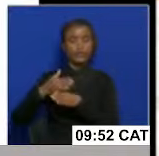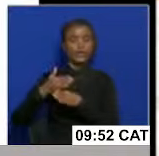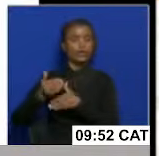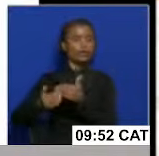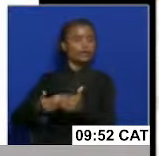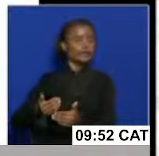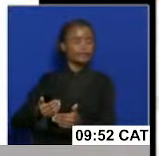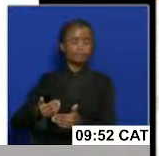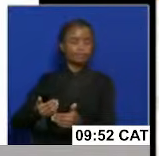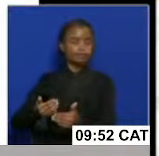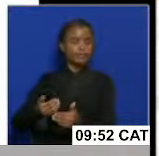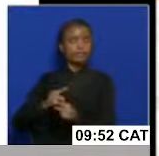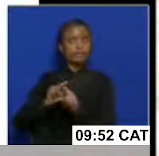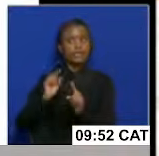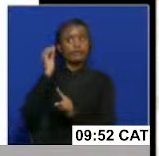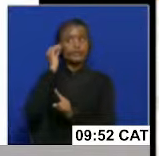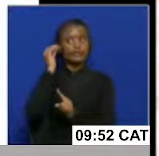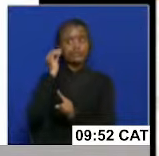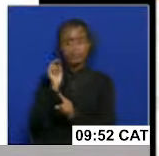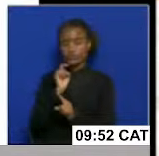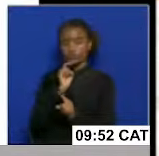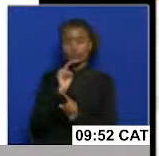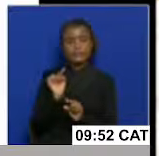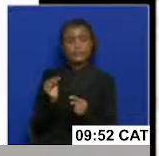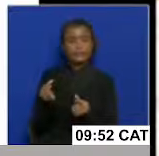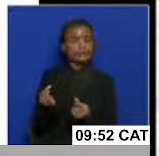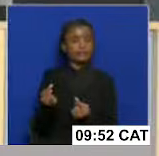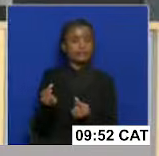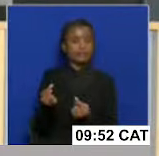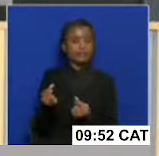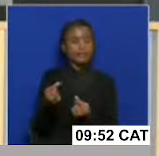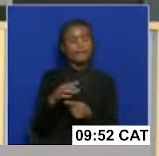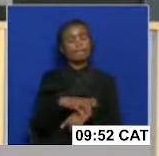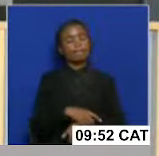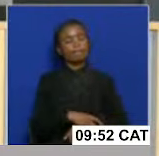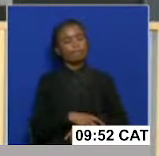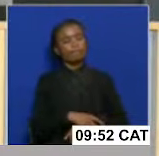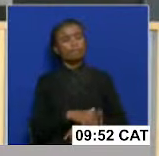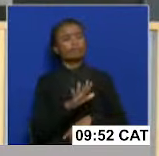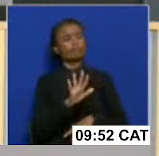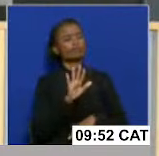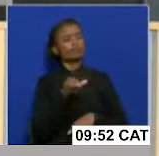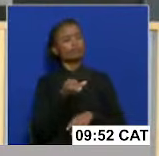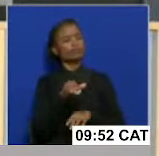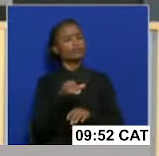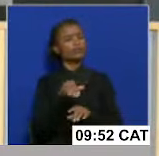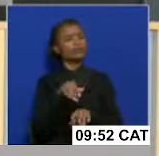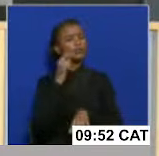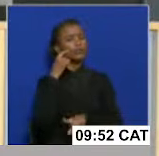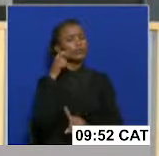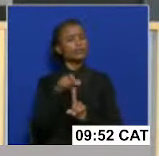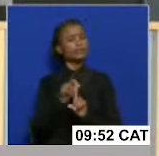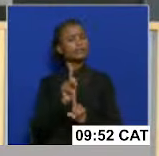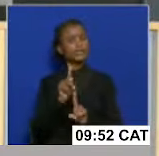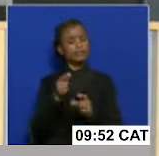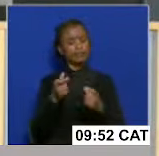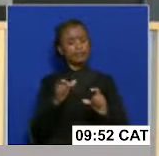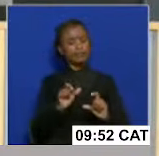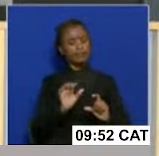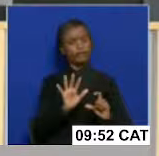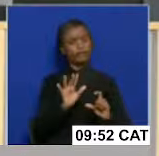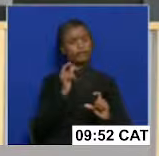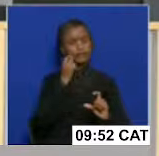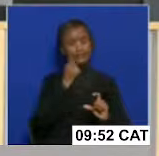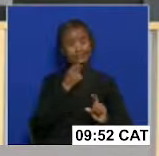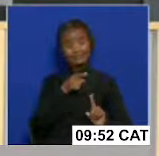it. Witness K, when you say in paragraph 5 that Mr. Mkhwanazi asked you to keep your ear